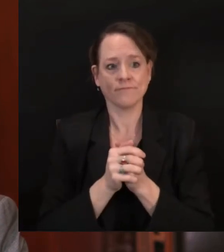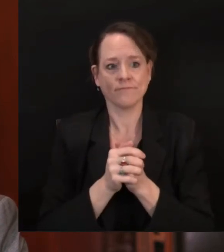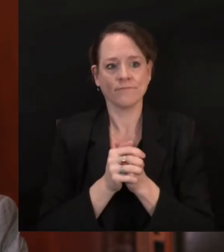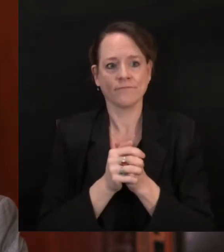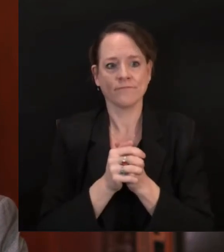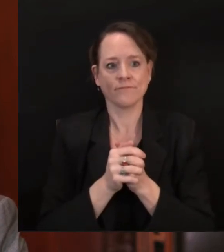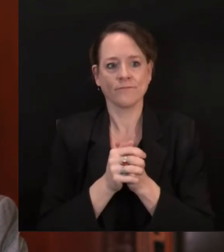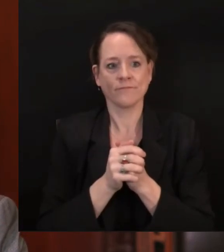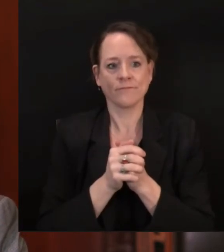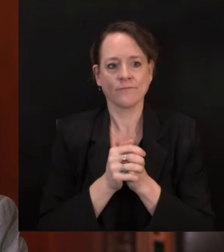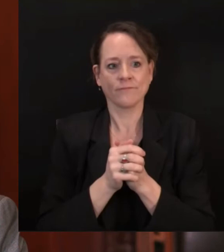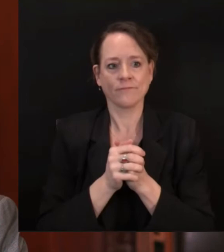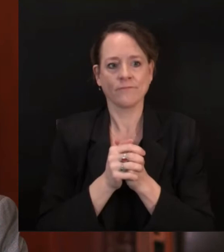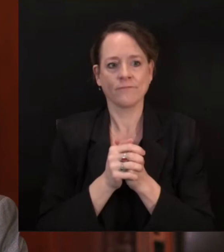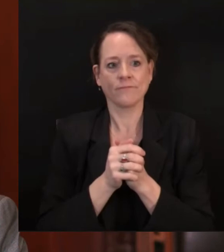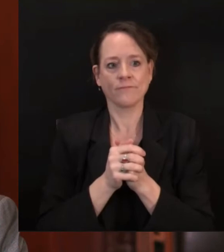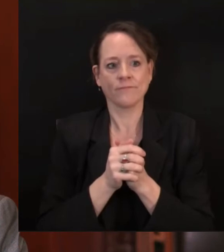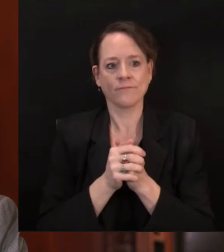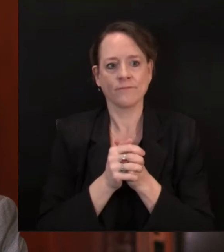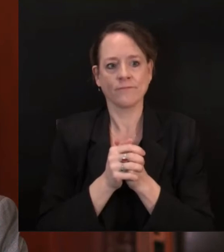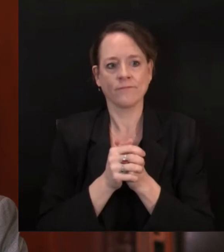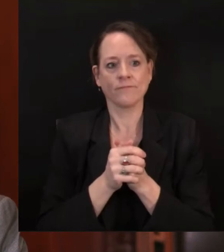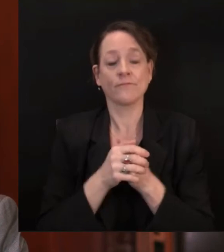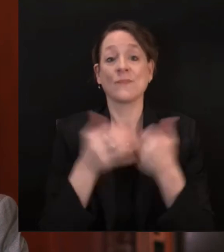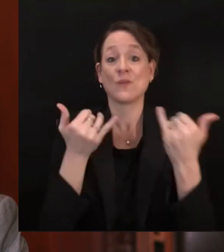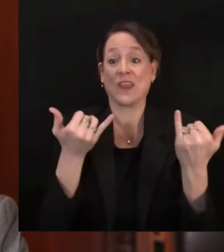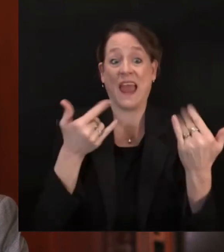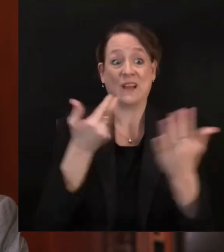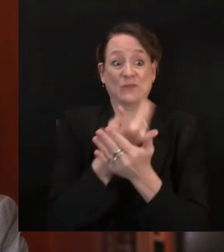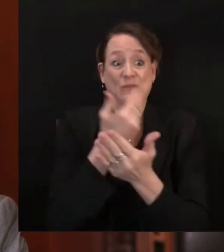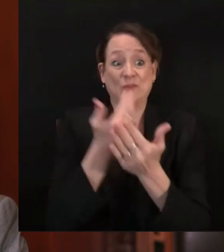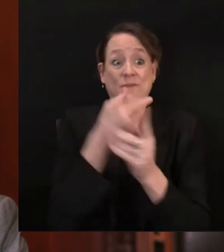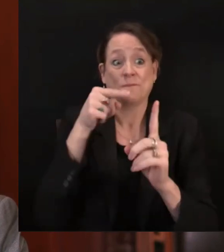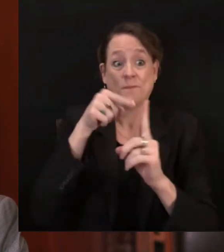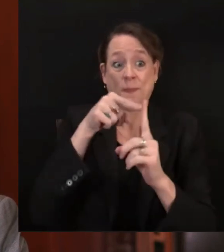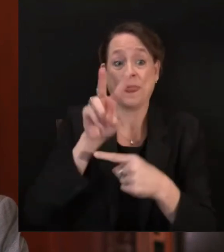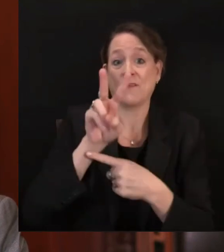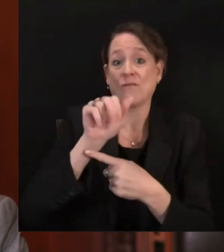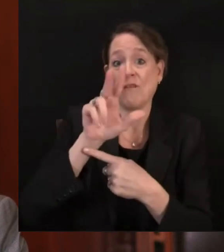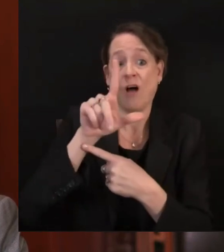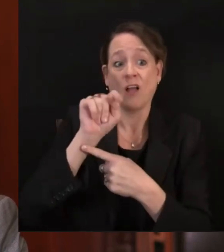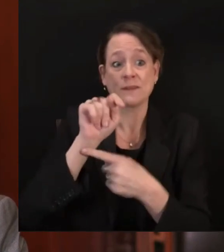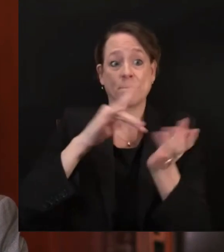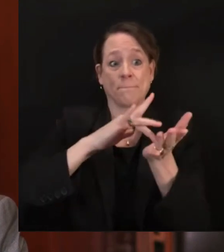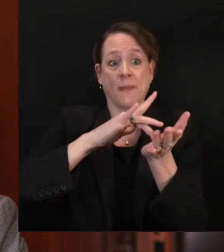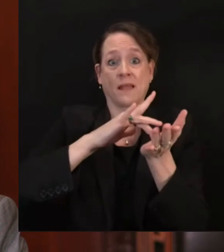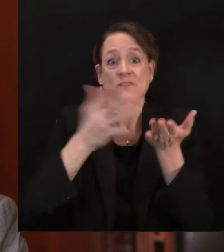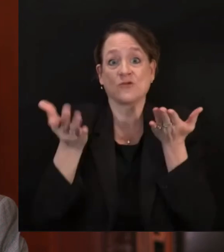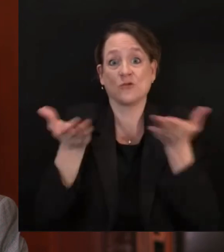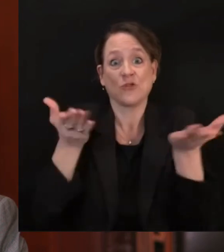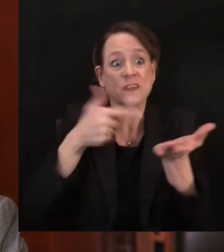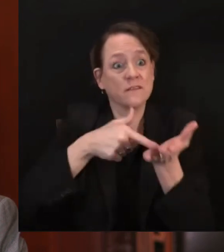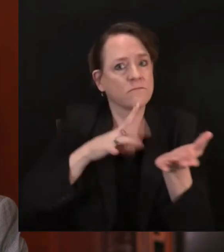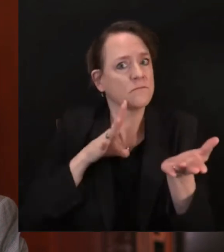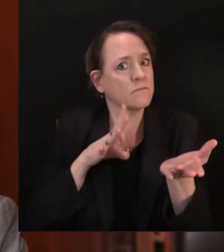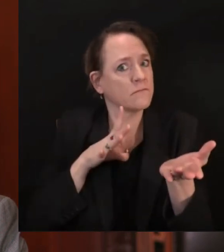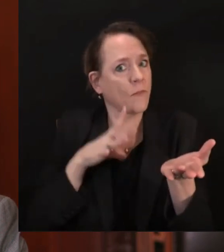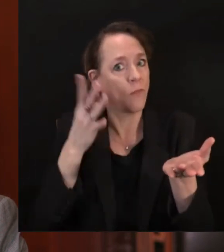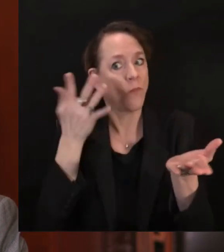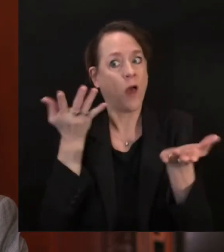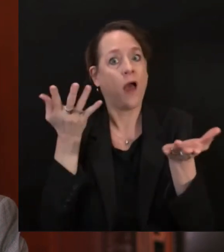Services at-home COVID-19 testing kits. These kits will be available to Wisconsinites at no cost,